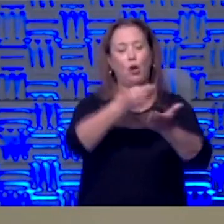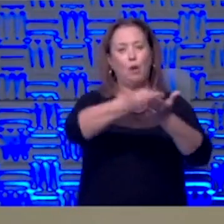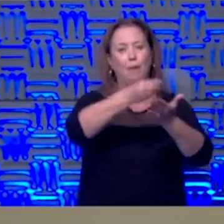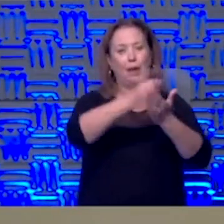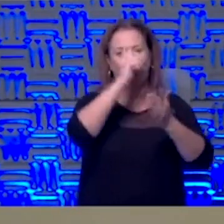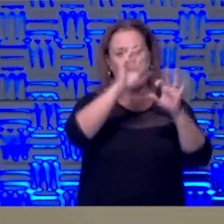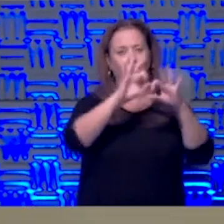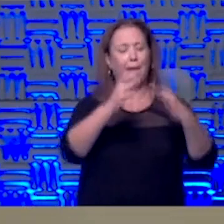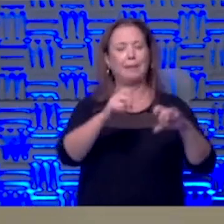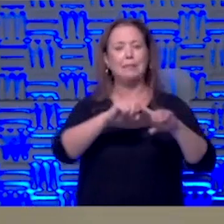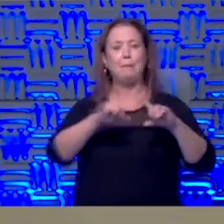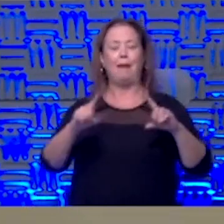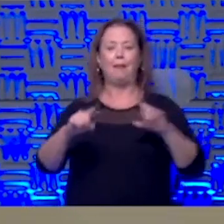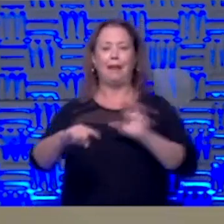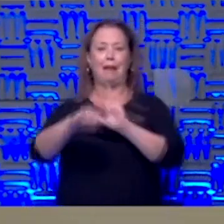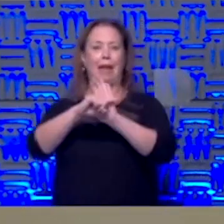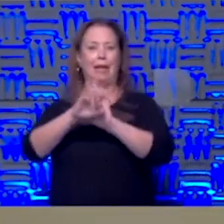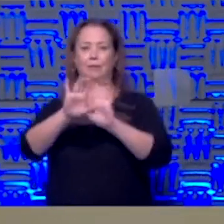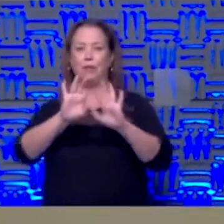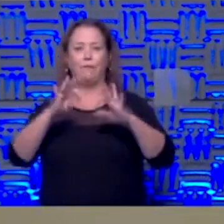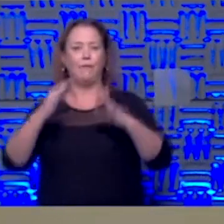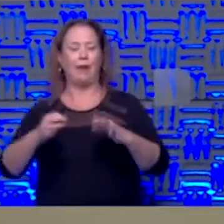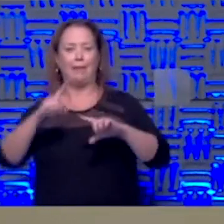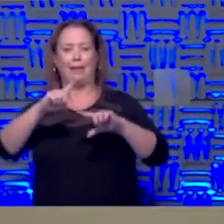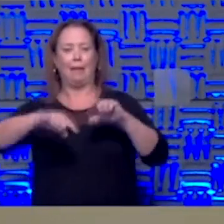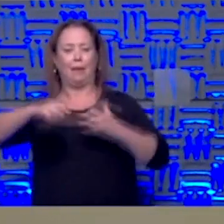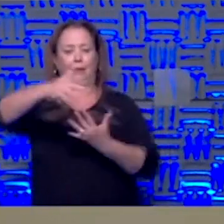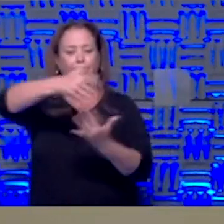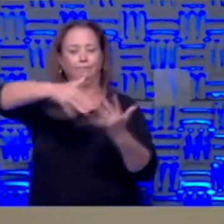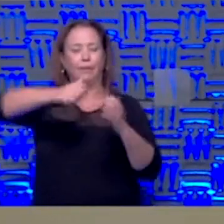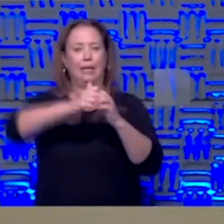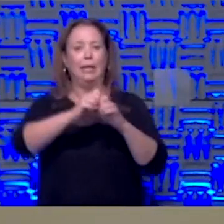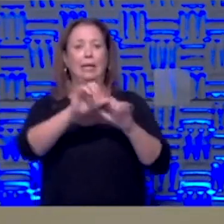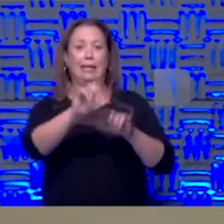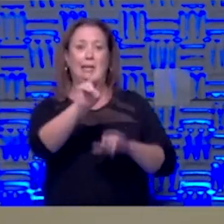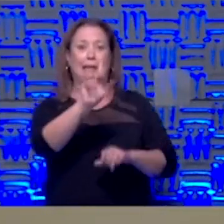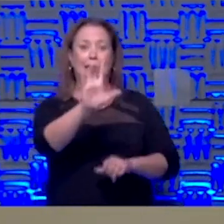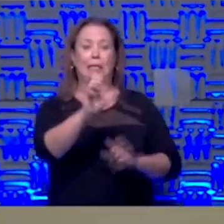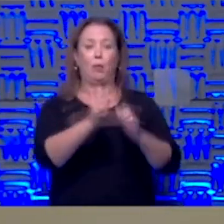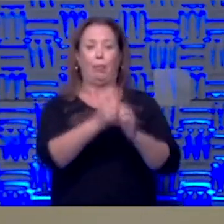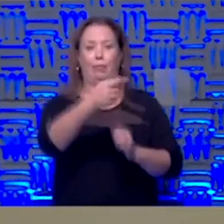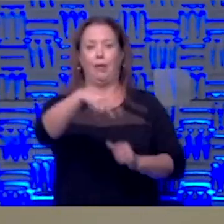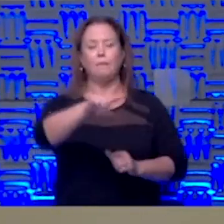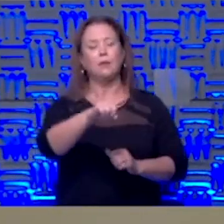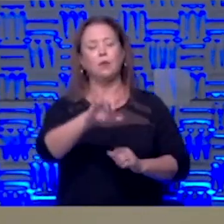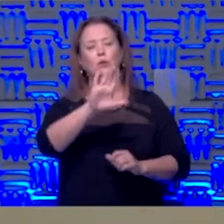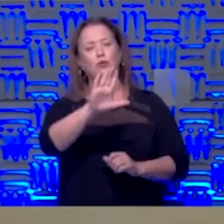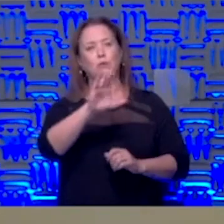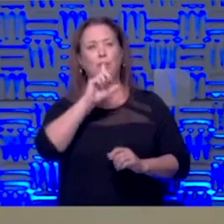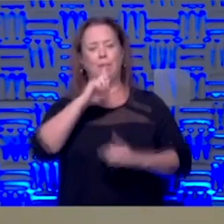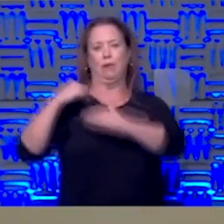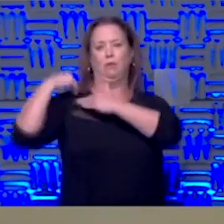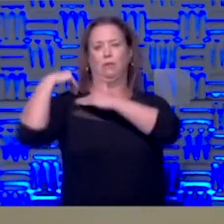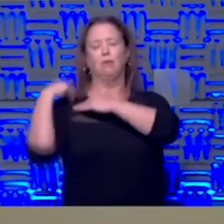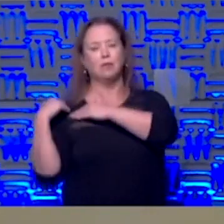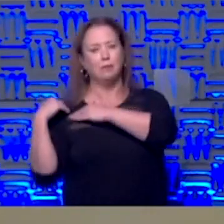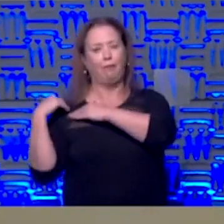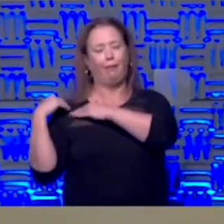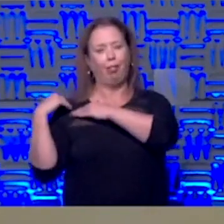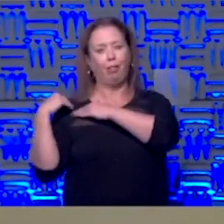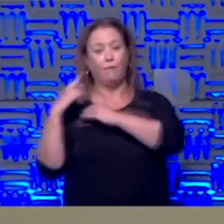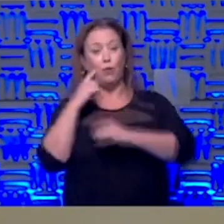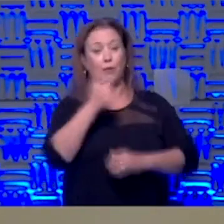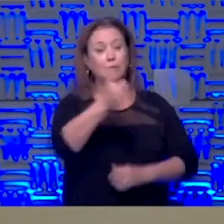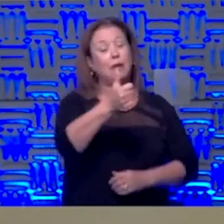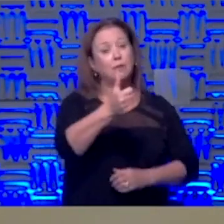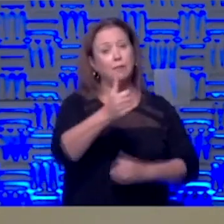family. So it's just being responsible and being held accountable, not only to themselves